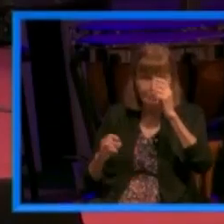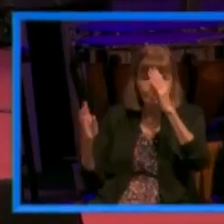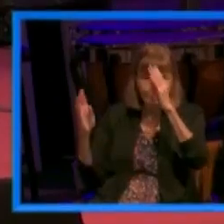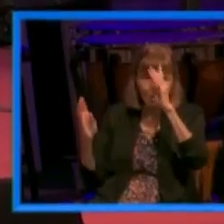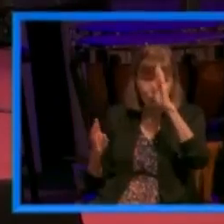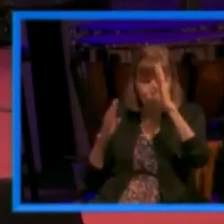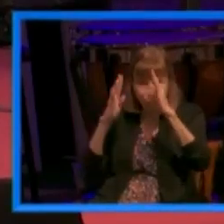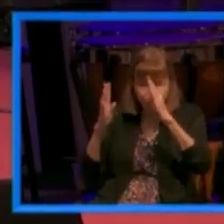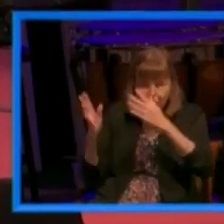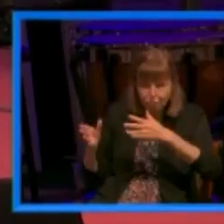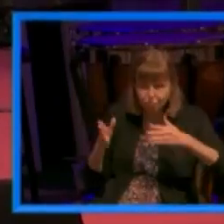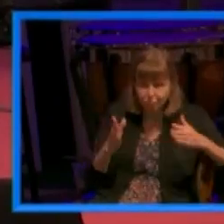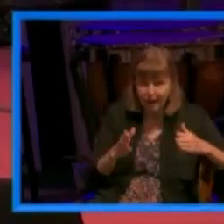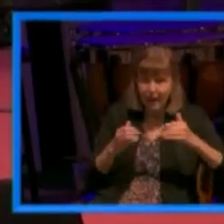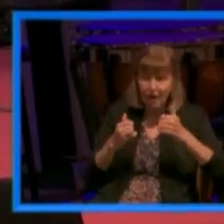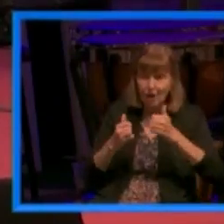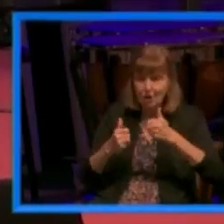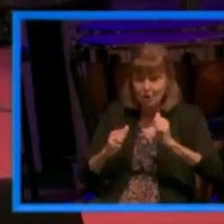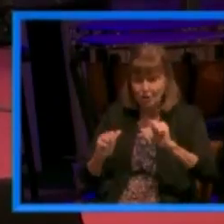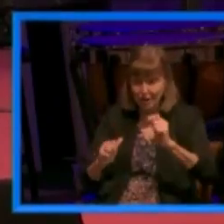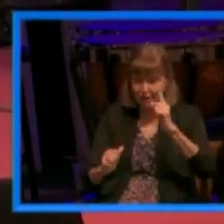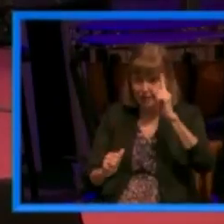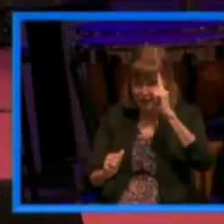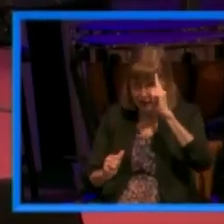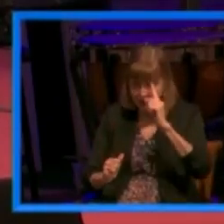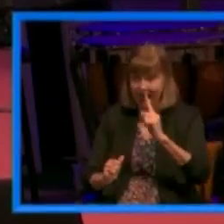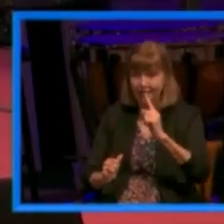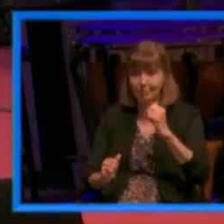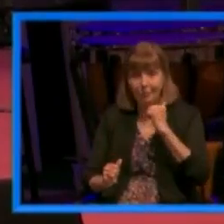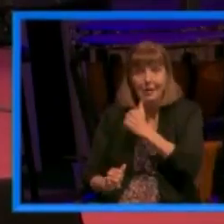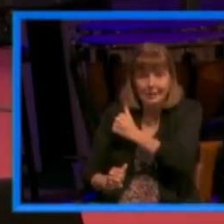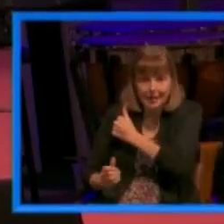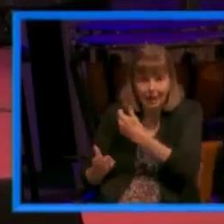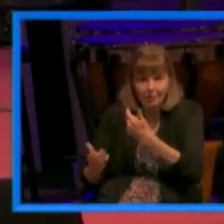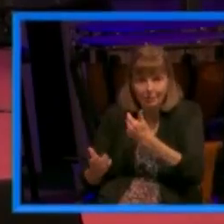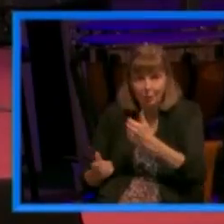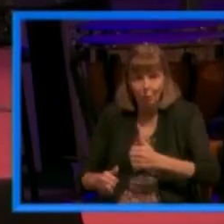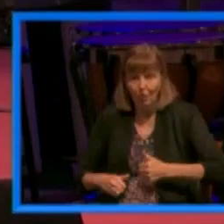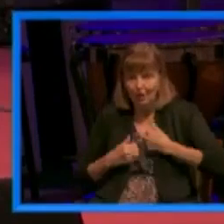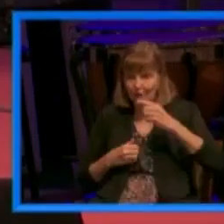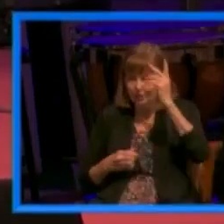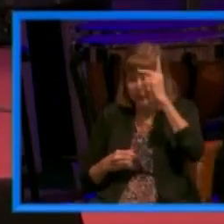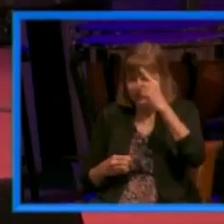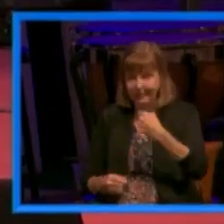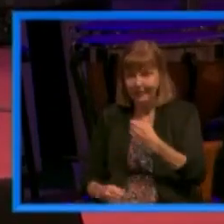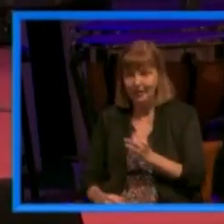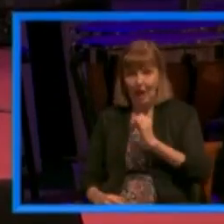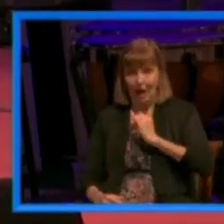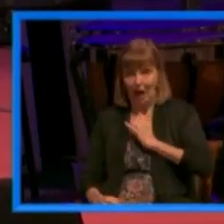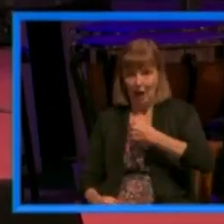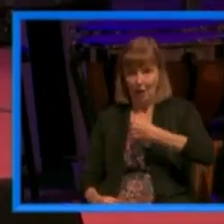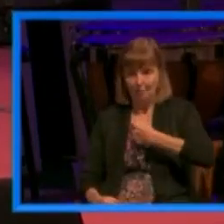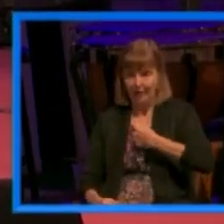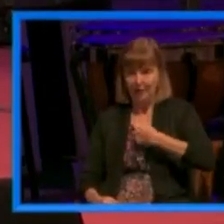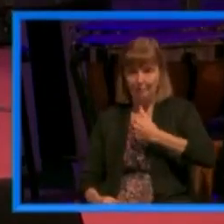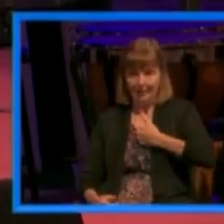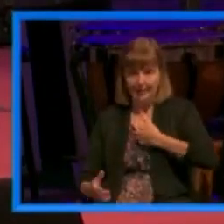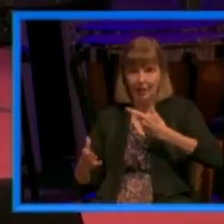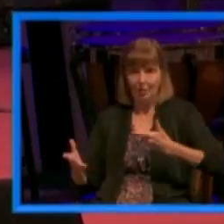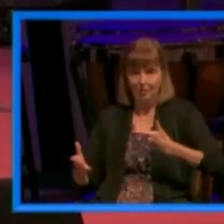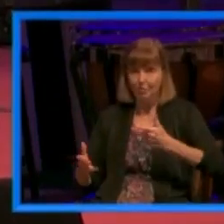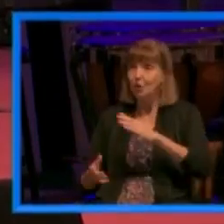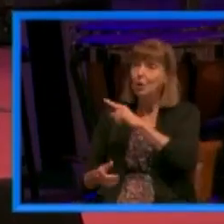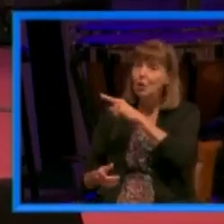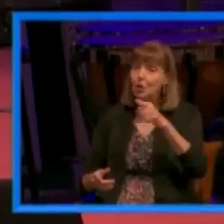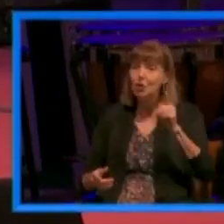the philosophy of I, me, and self, then we're going to fall into the cycle of sin. Now, your sin may not